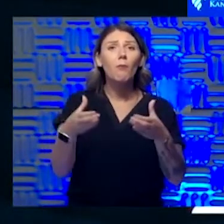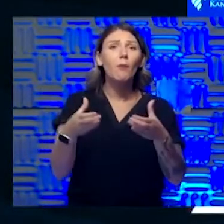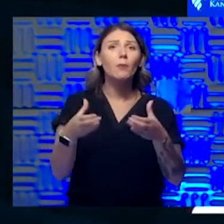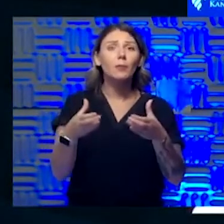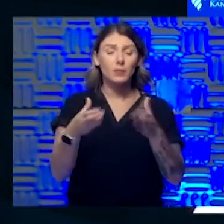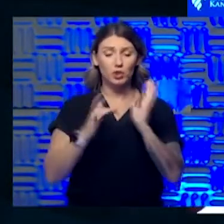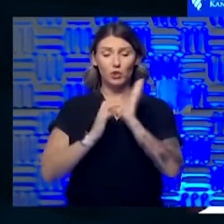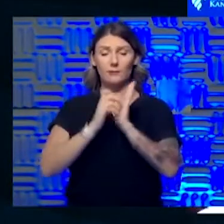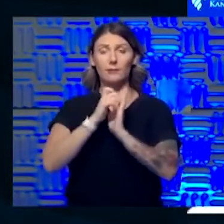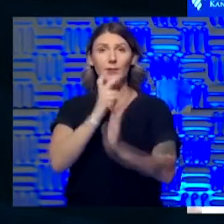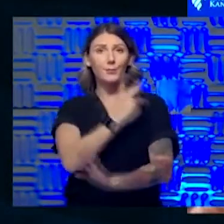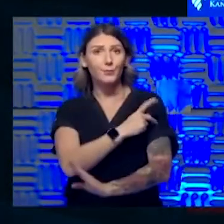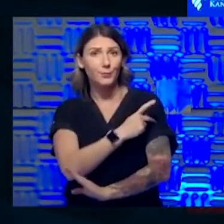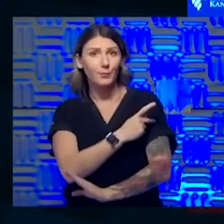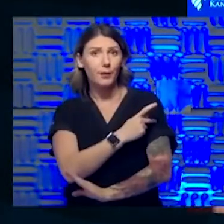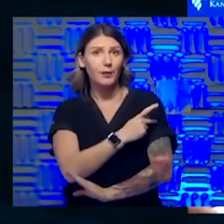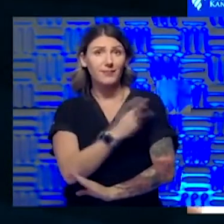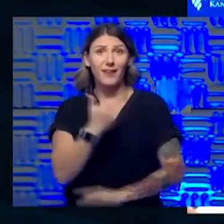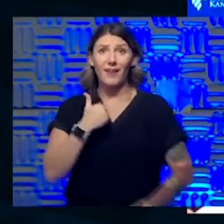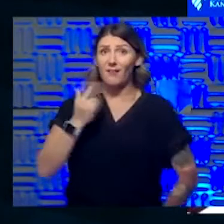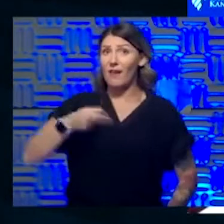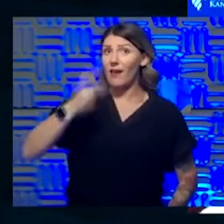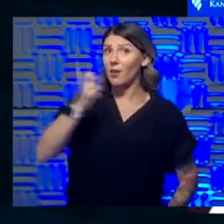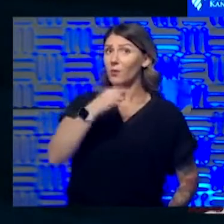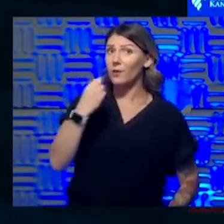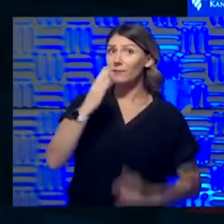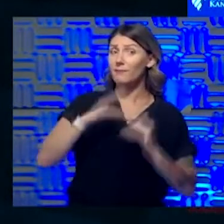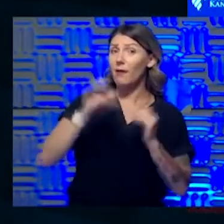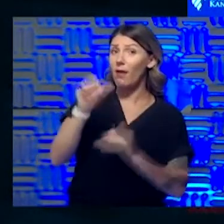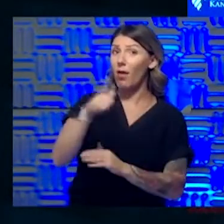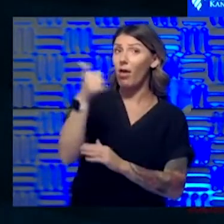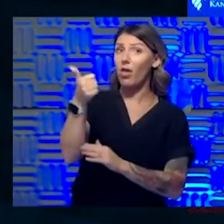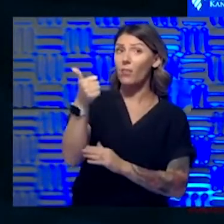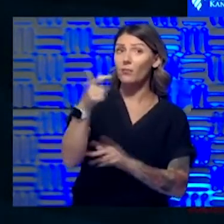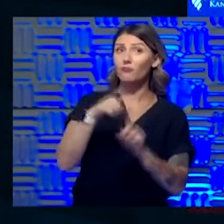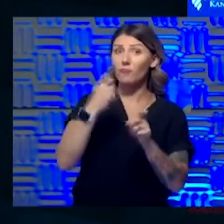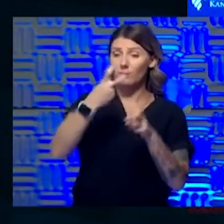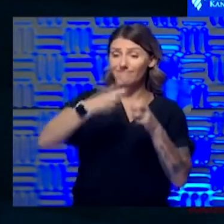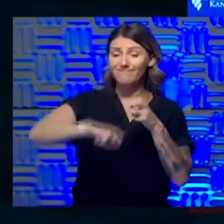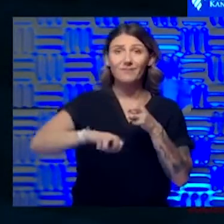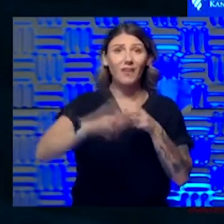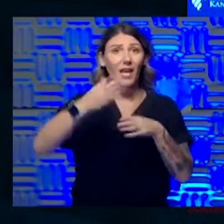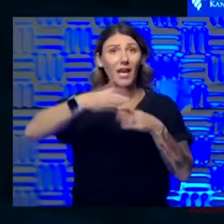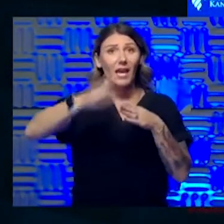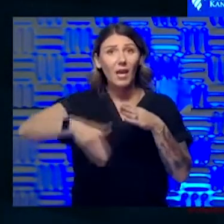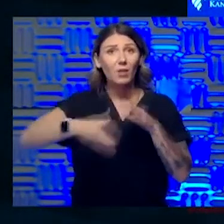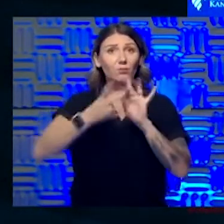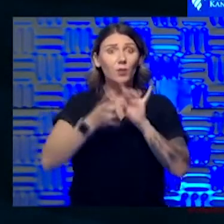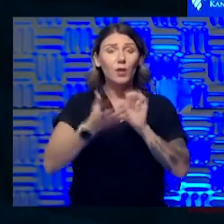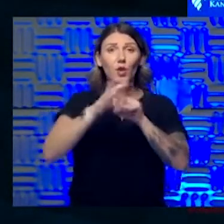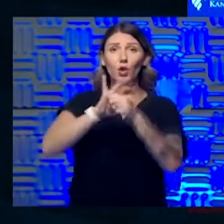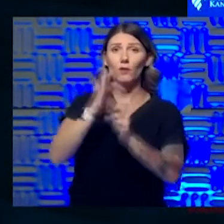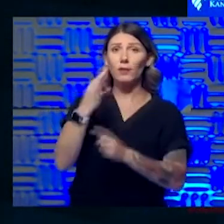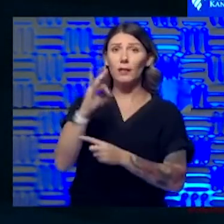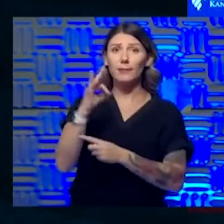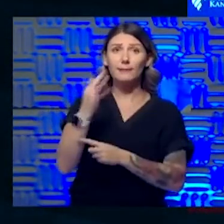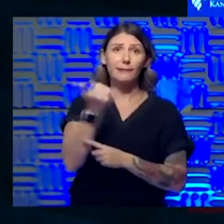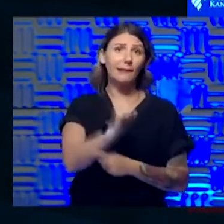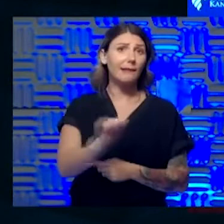cancer patients who are at higher risk than others from difficult outcomes from COVID-19, and anything special that they should